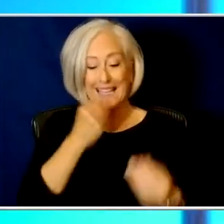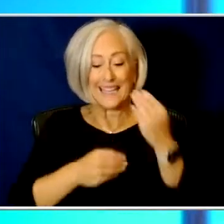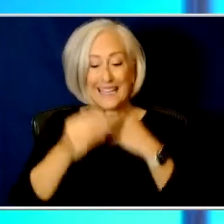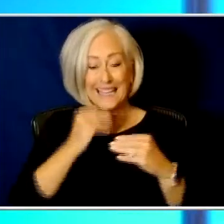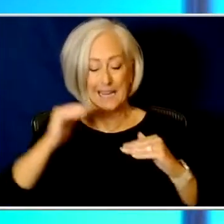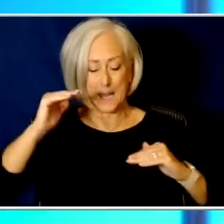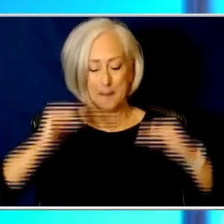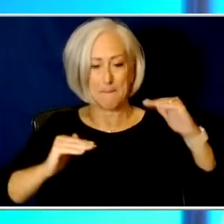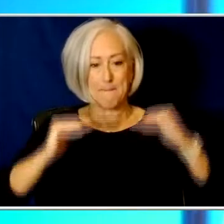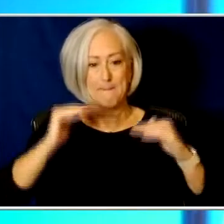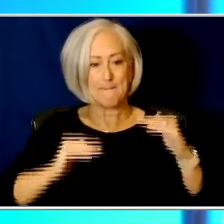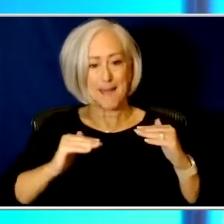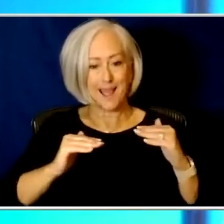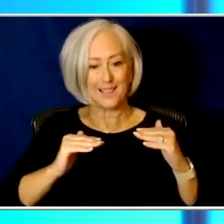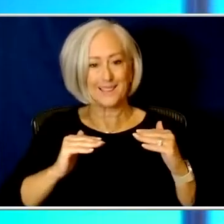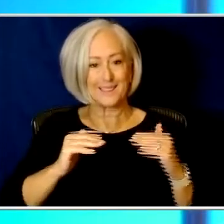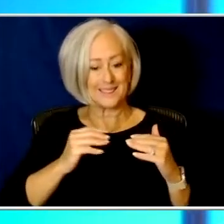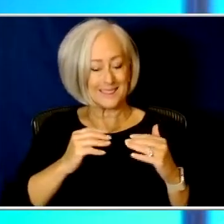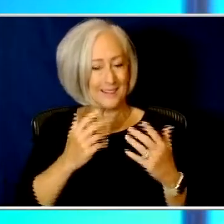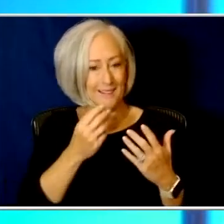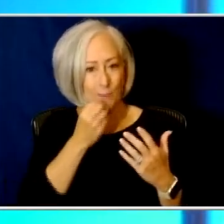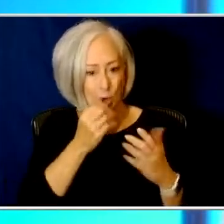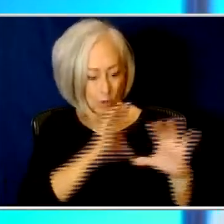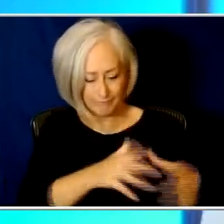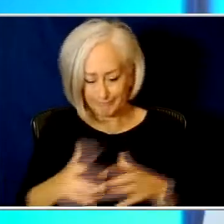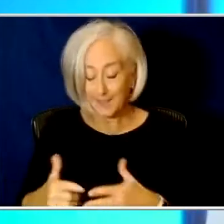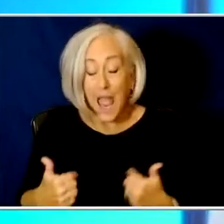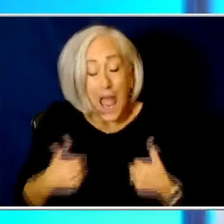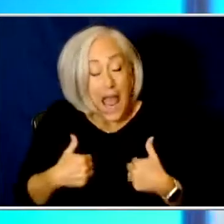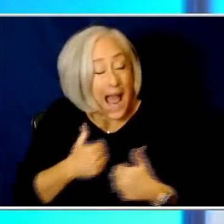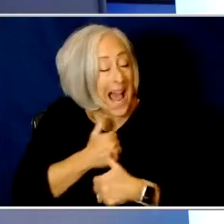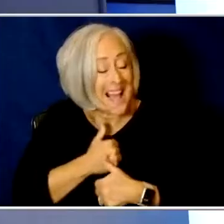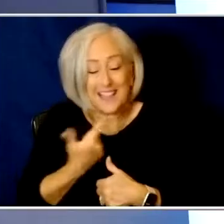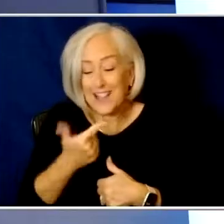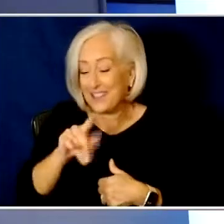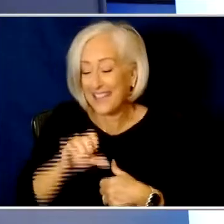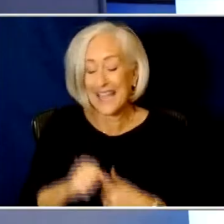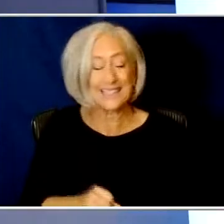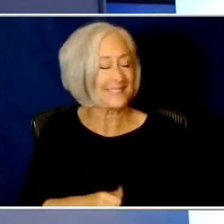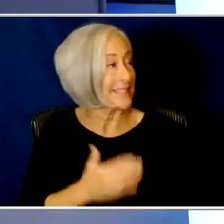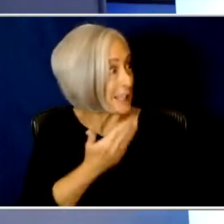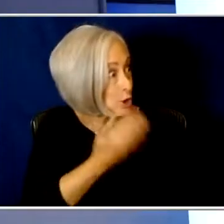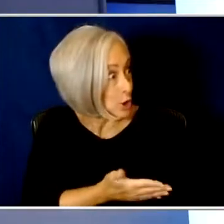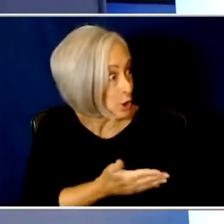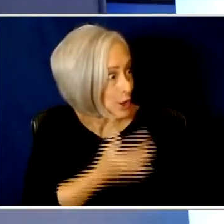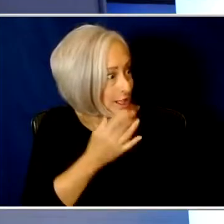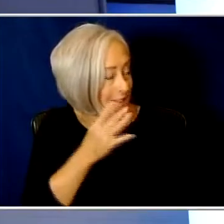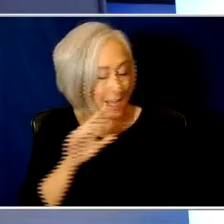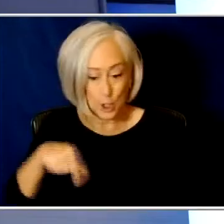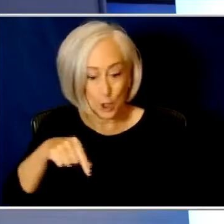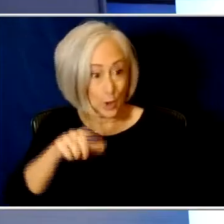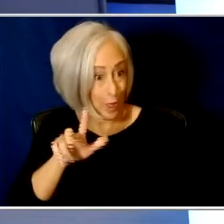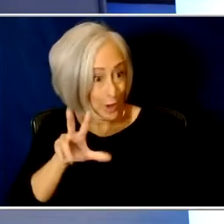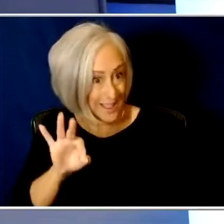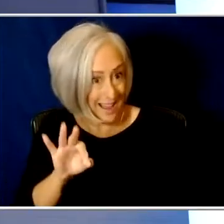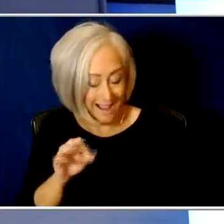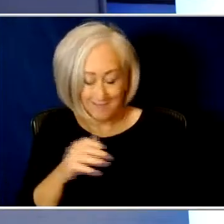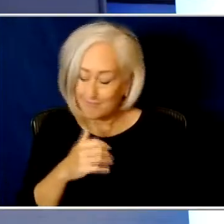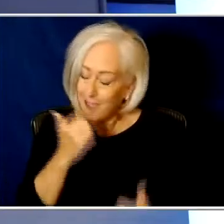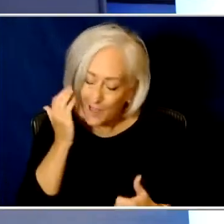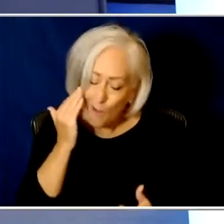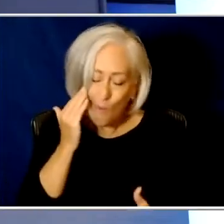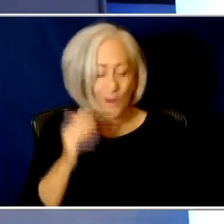good. I love Gates. Yeah, but it is good, isn't it? Q39, good. Gates. Yeah, but it would